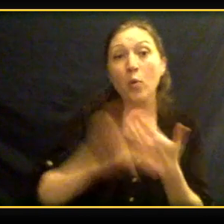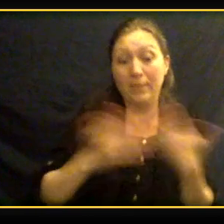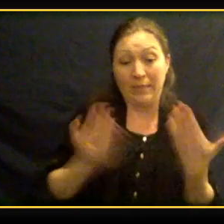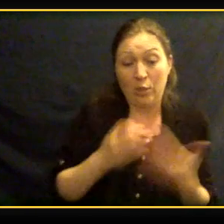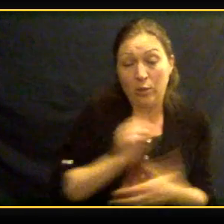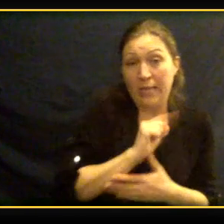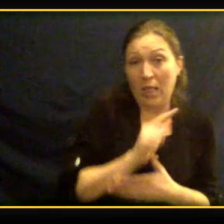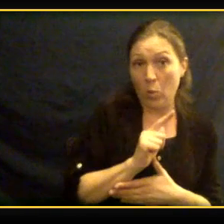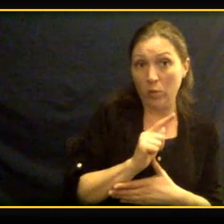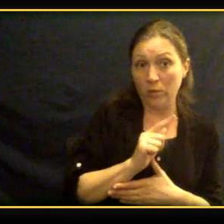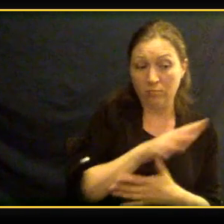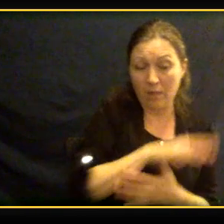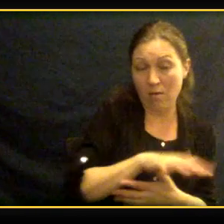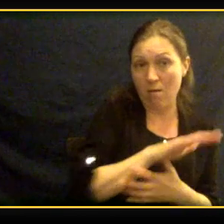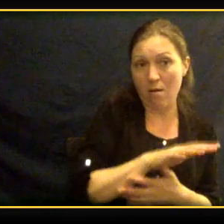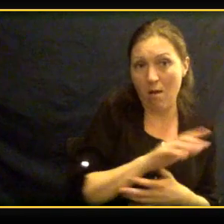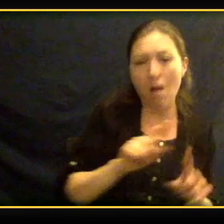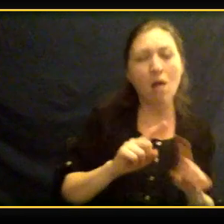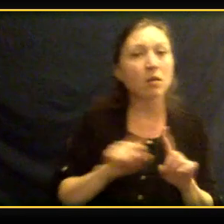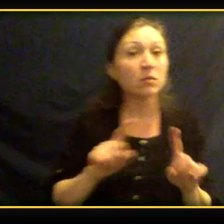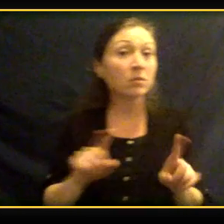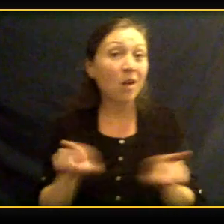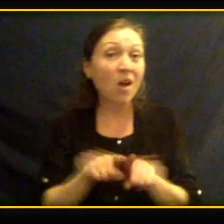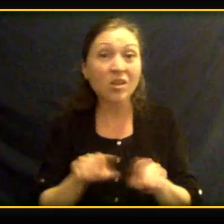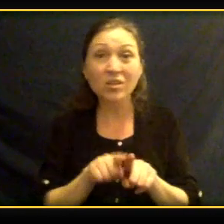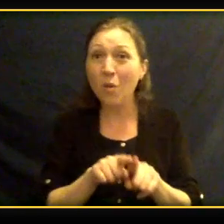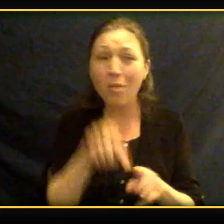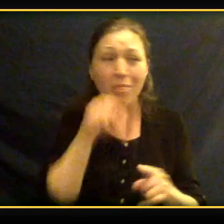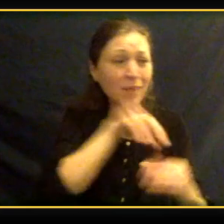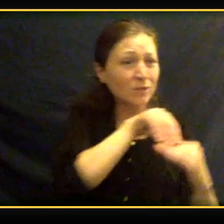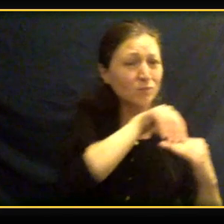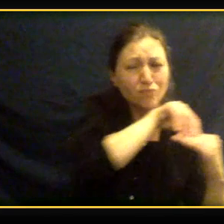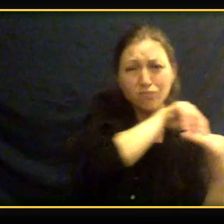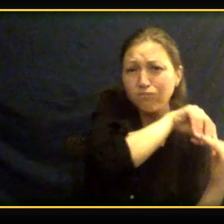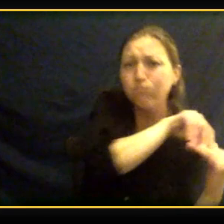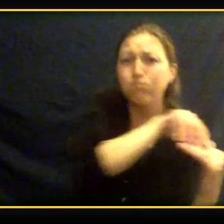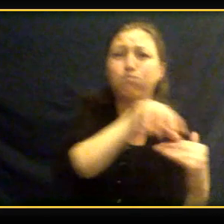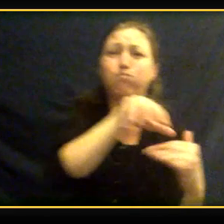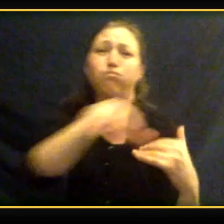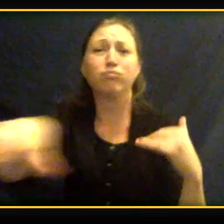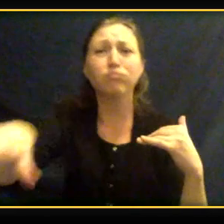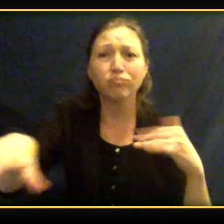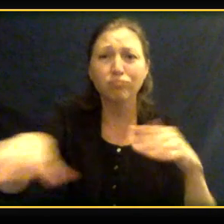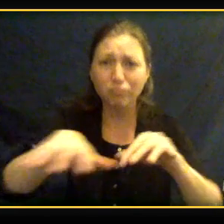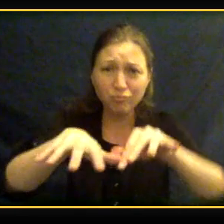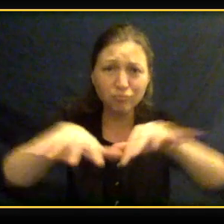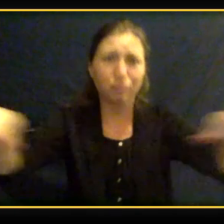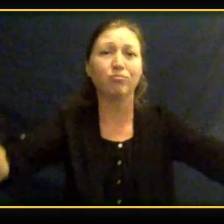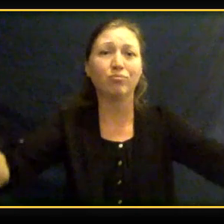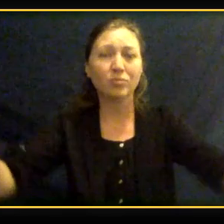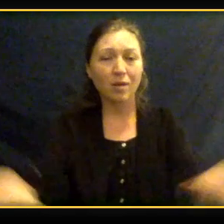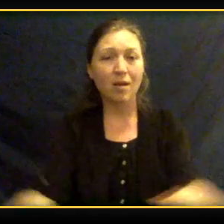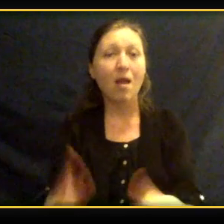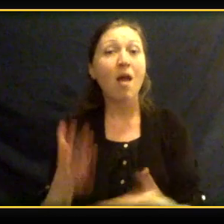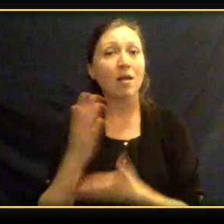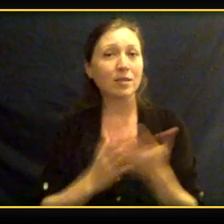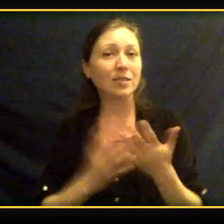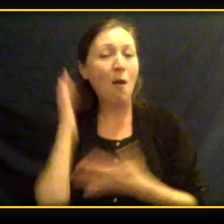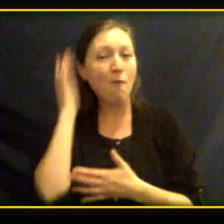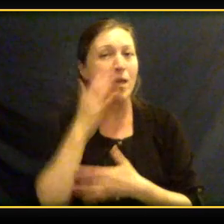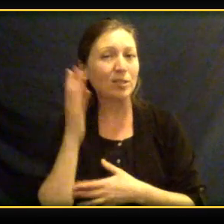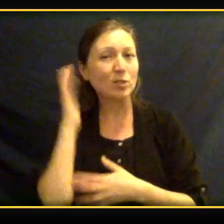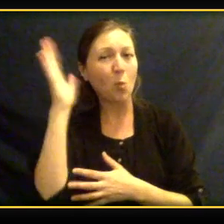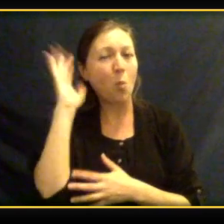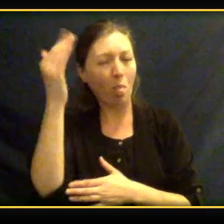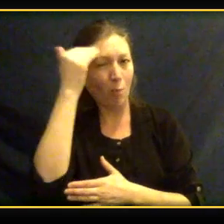as we've mentioned before, the effect of these programs is widespread. And here are some faces and names you'll recognize to